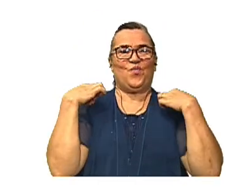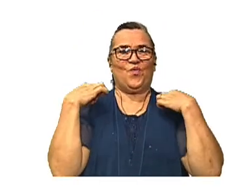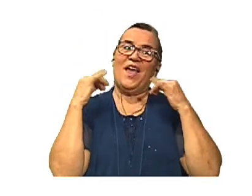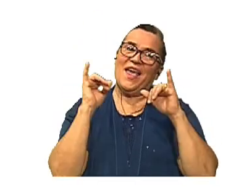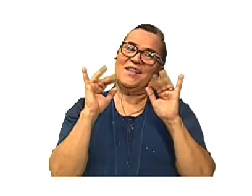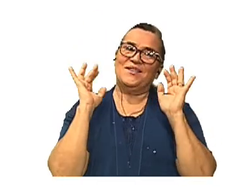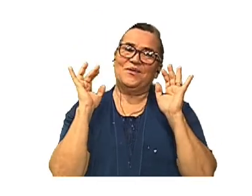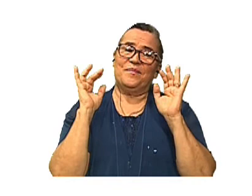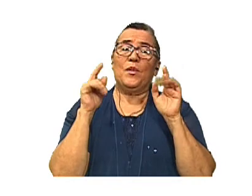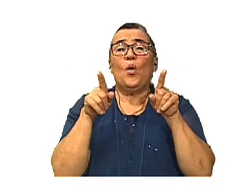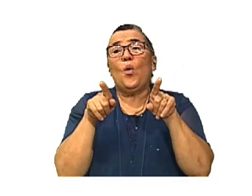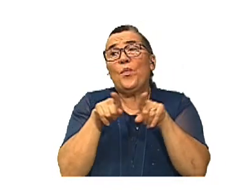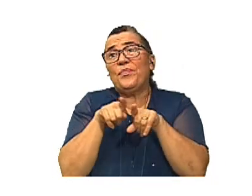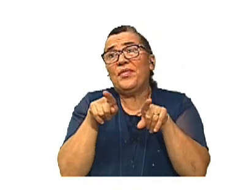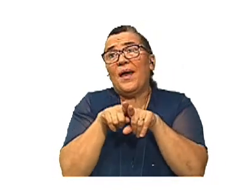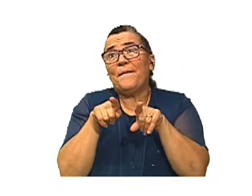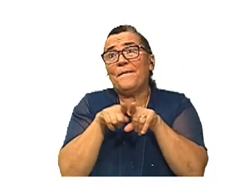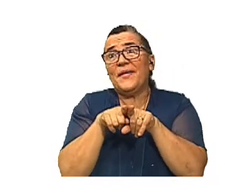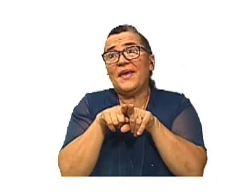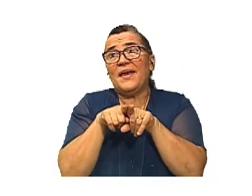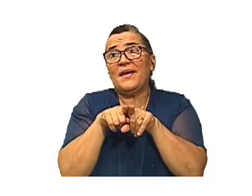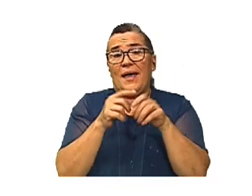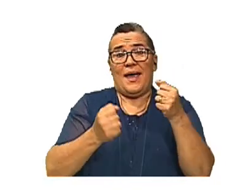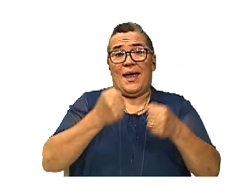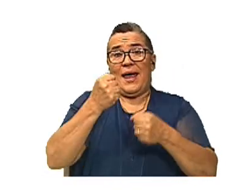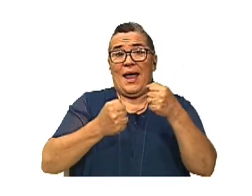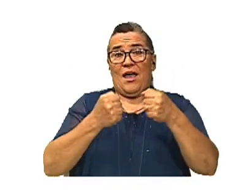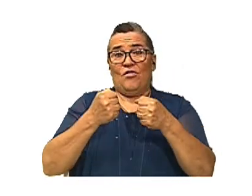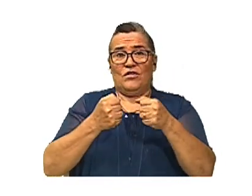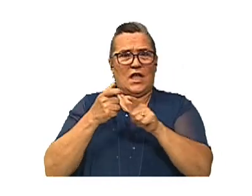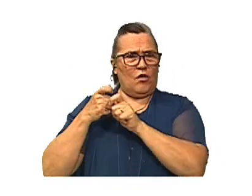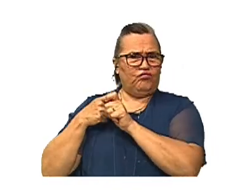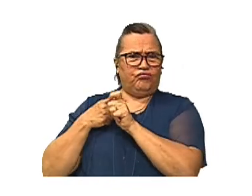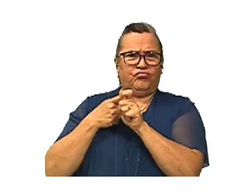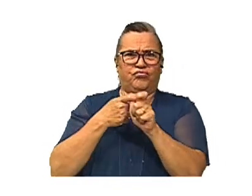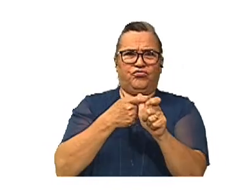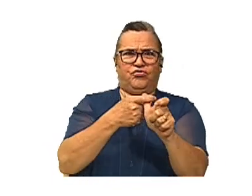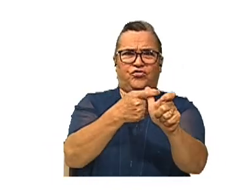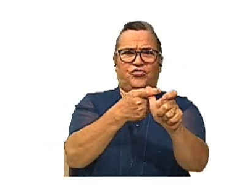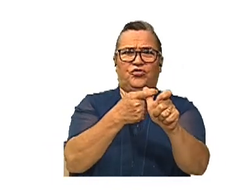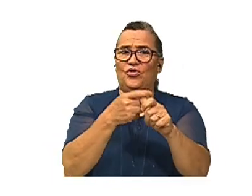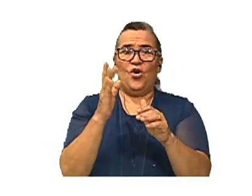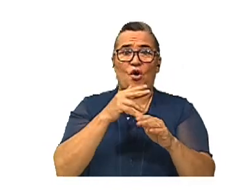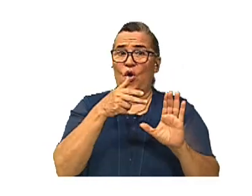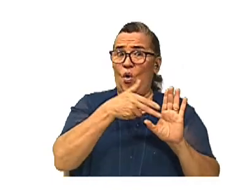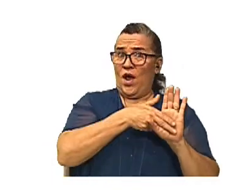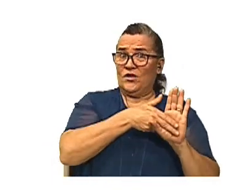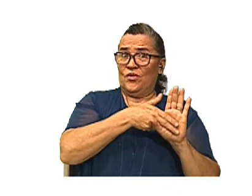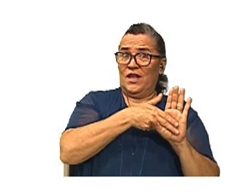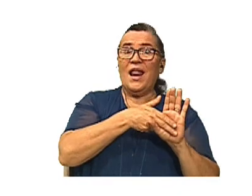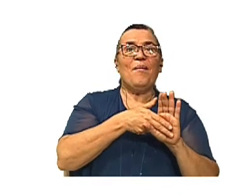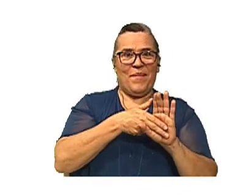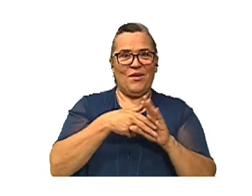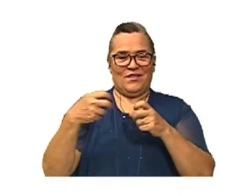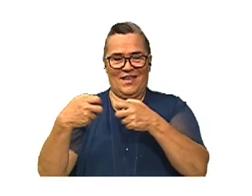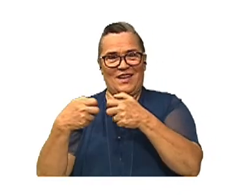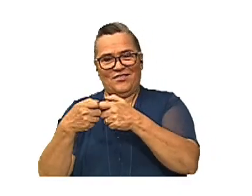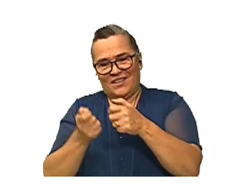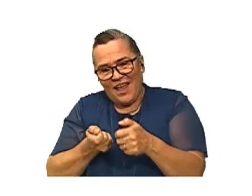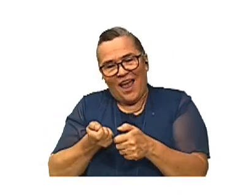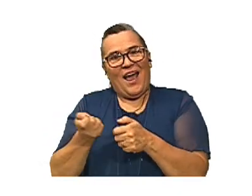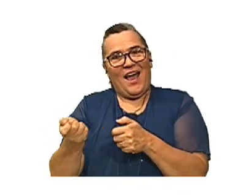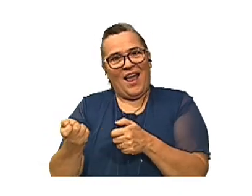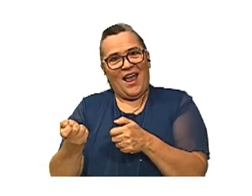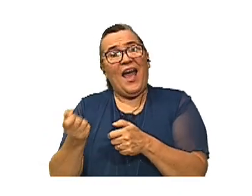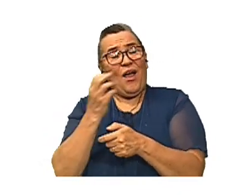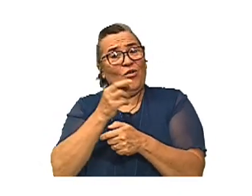Or vehicles that run without fuel and they are just connected to electricity. Well, right now we are having those cars here